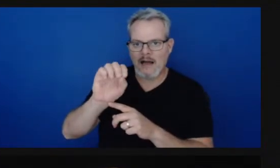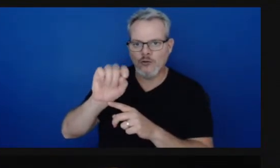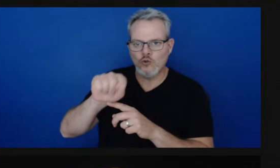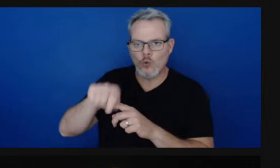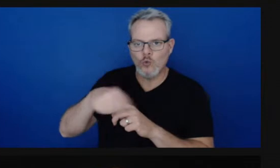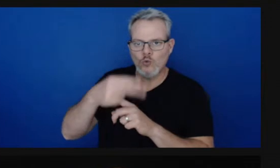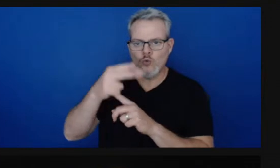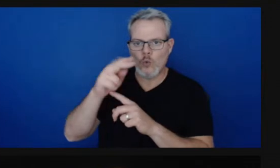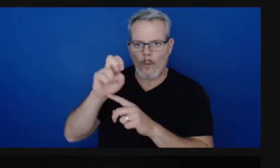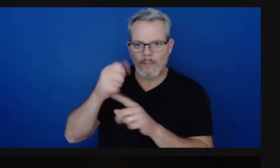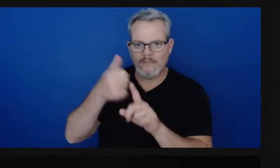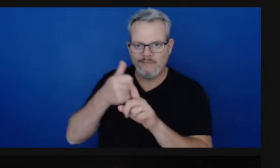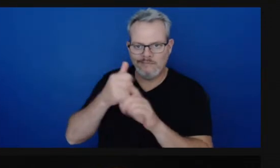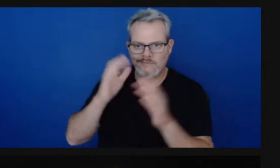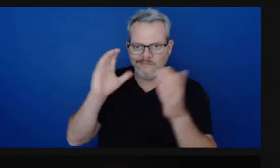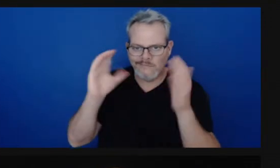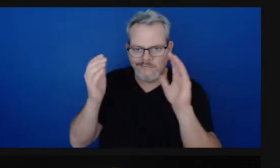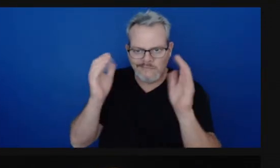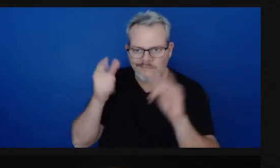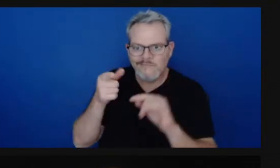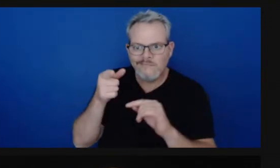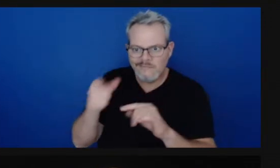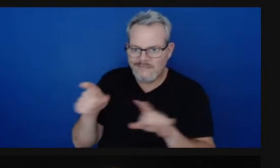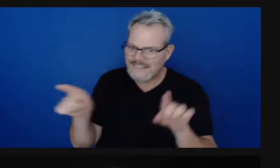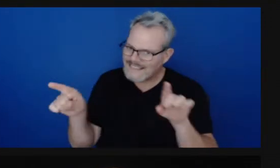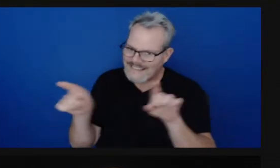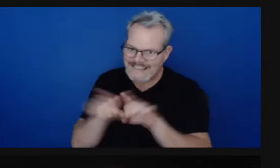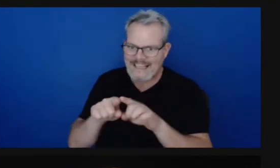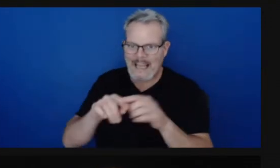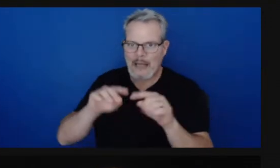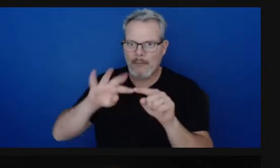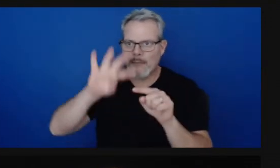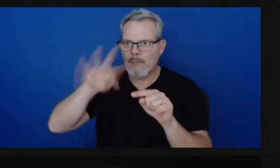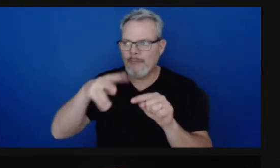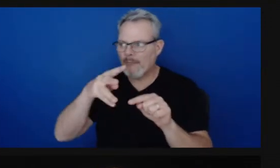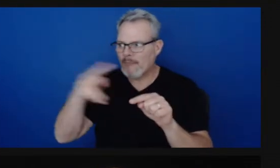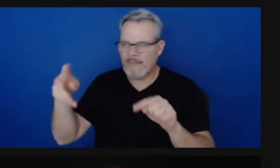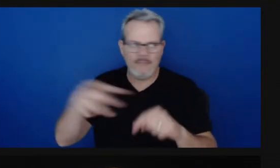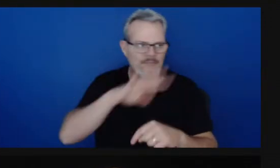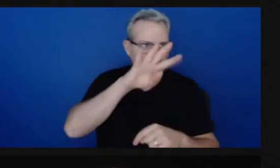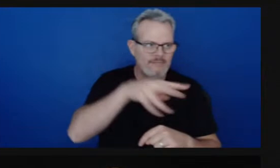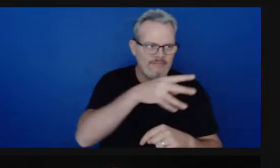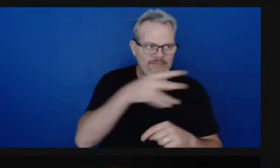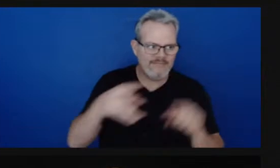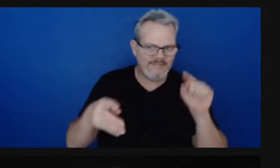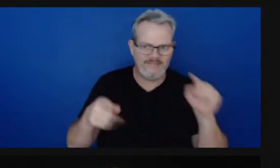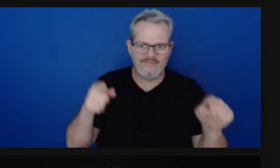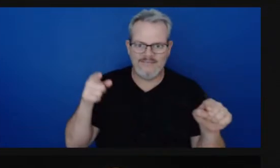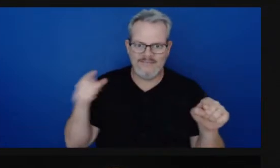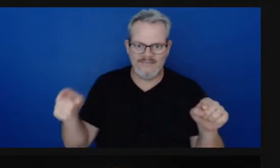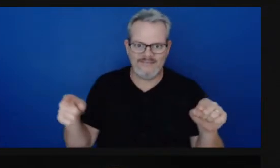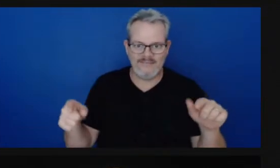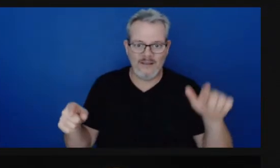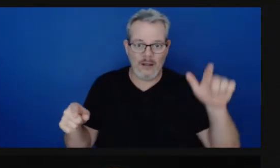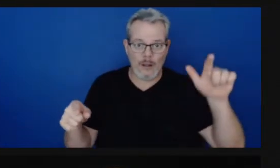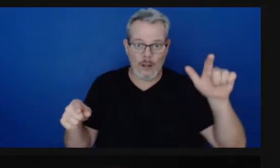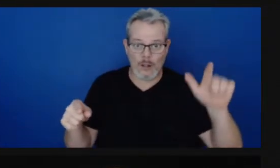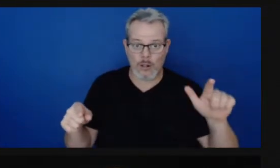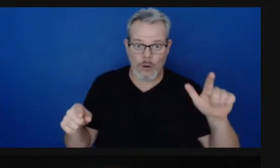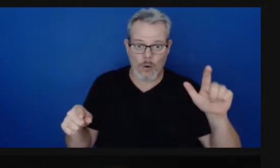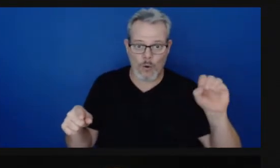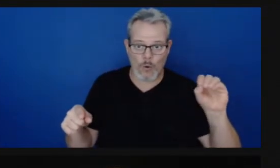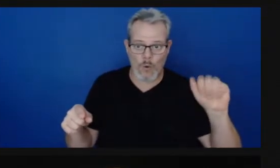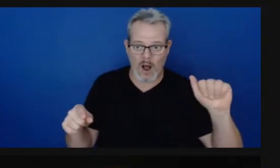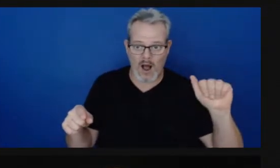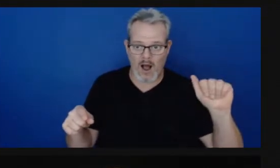And you can see that this is the same plot. I just highlighted Loa trend as this side, and Kea trend